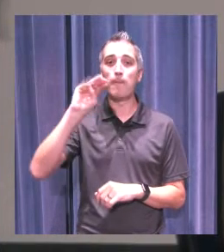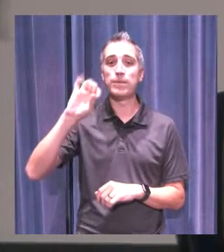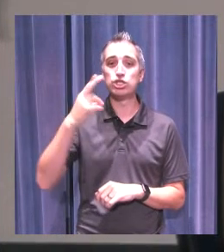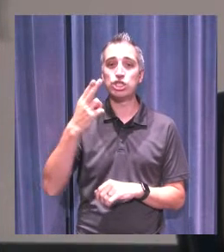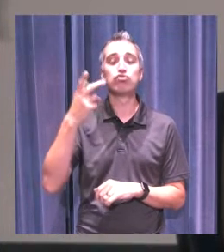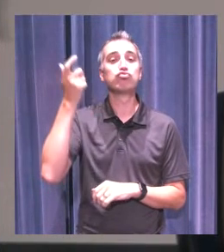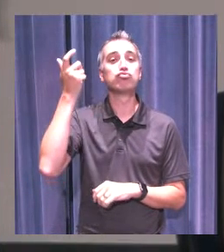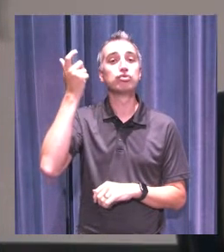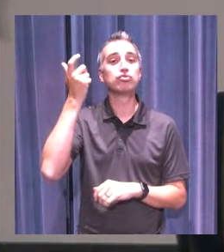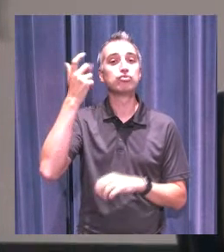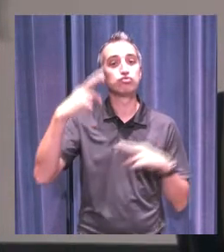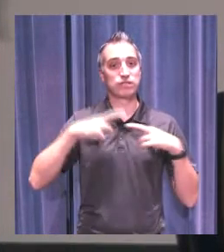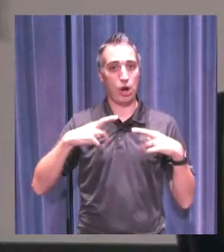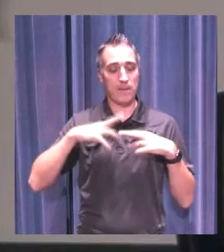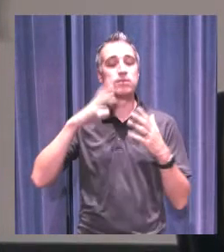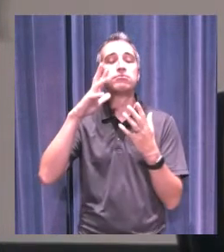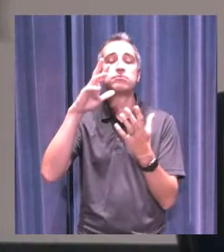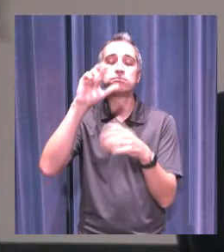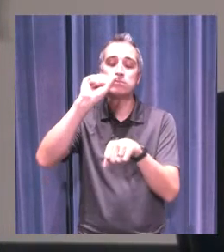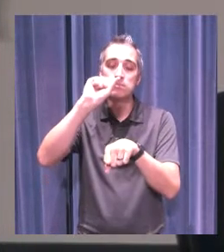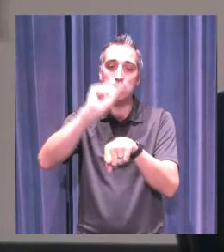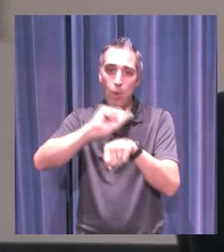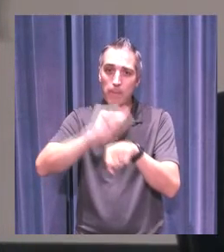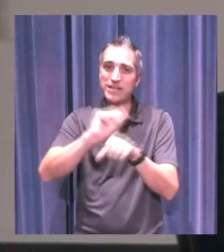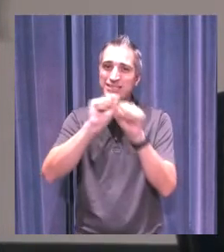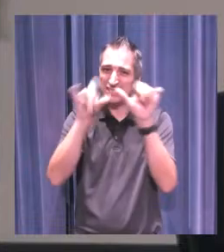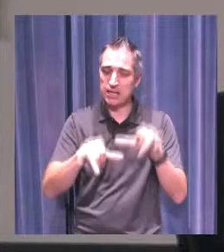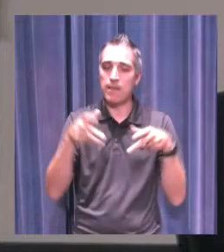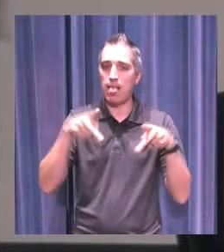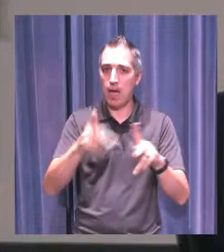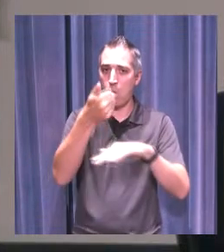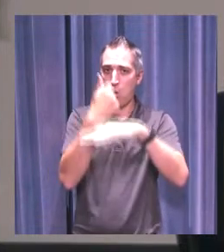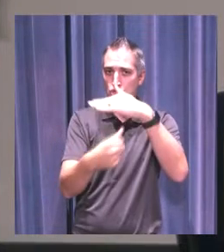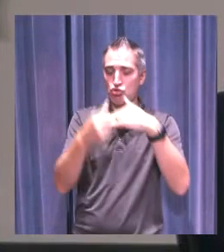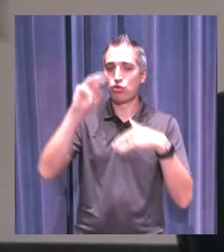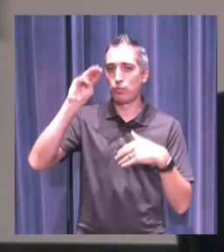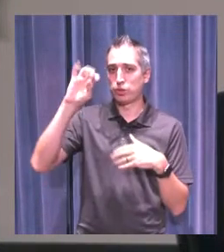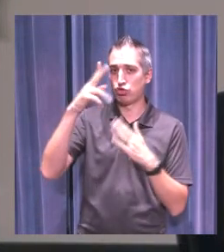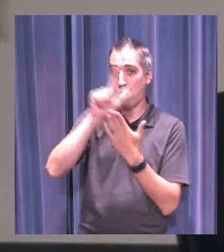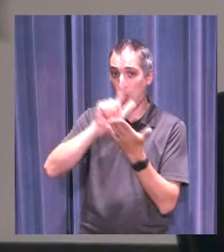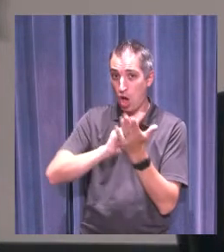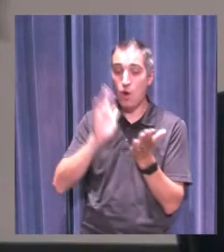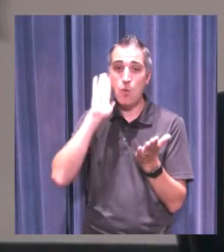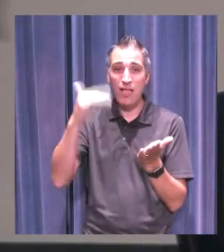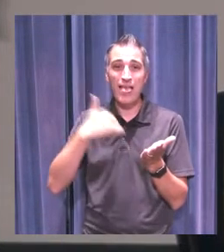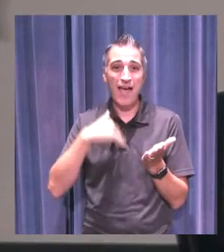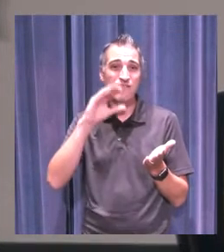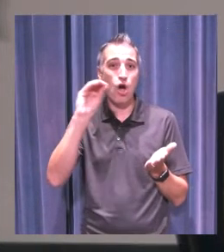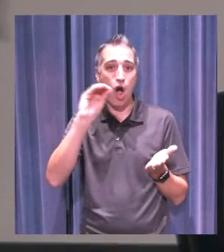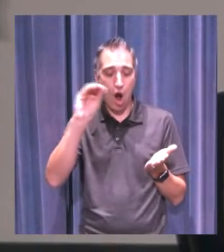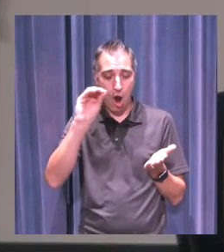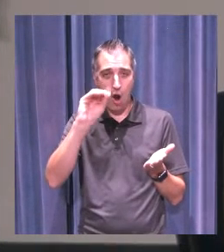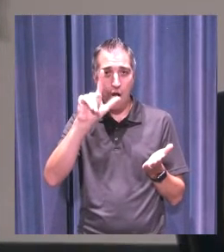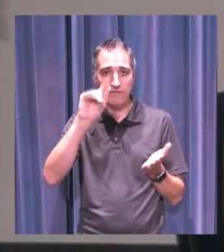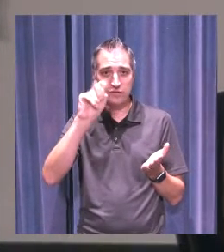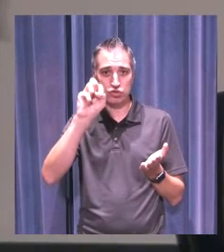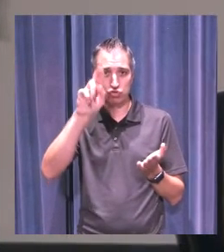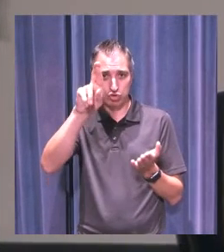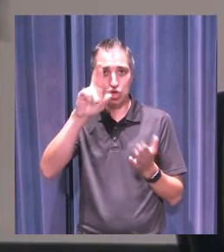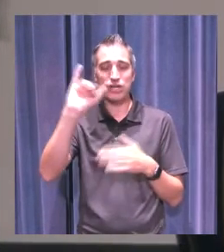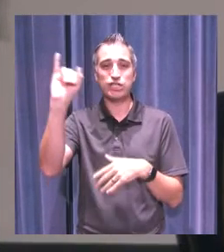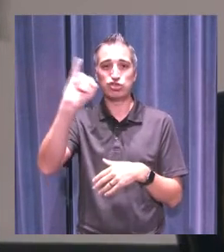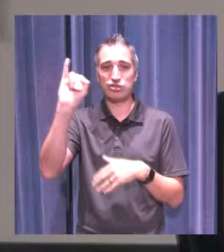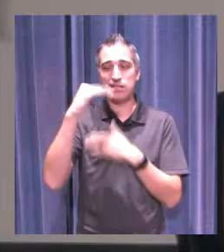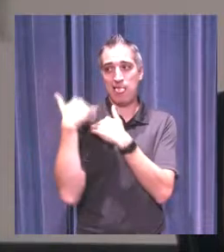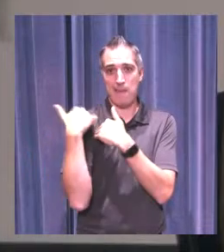as allowed by Michigan law. There would be a officers group liability coverage up to $1 million, provided